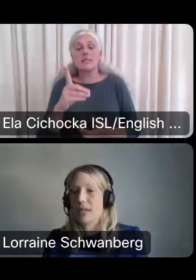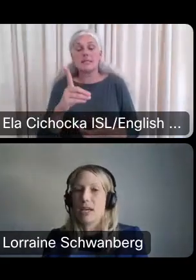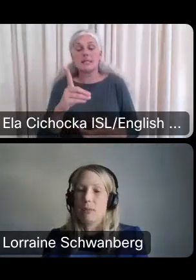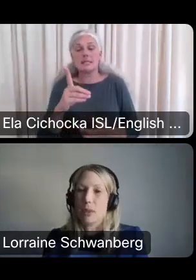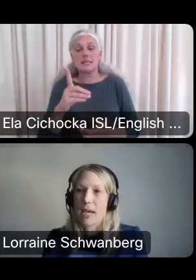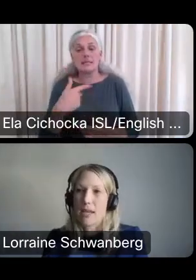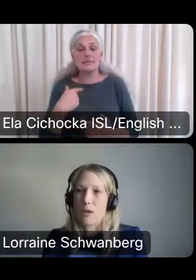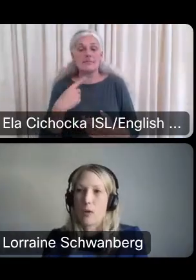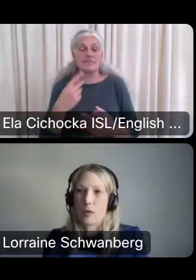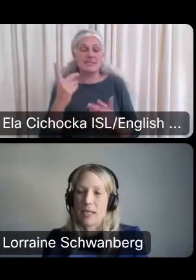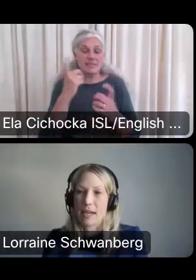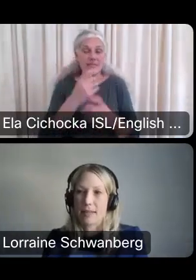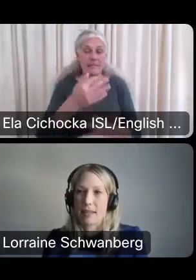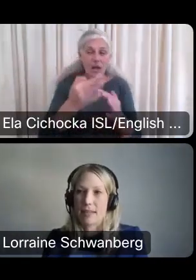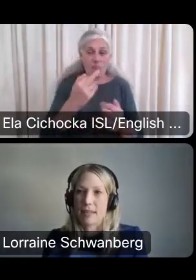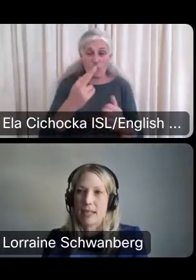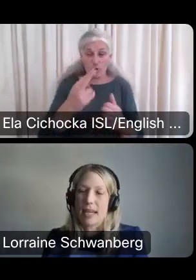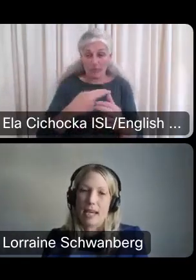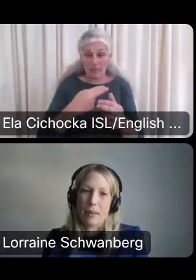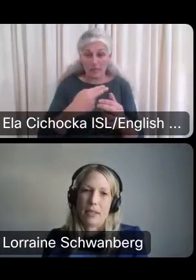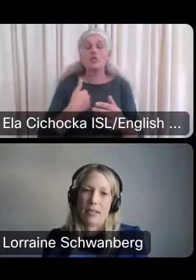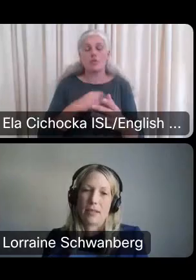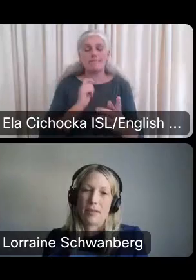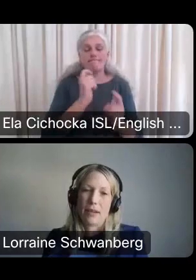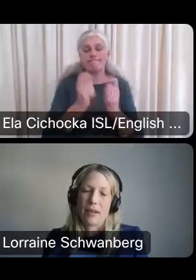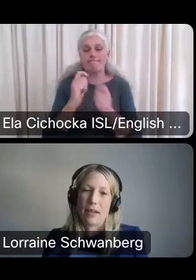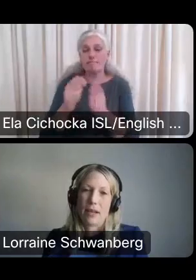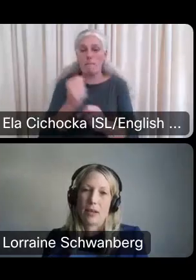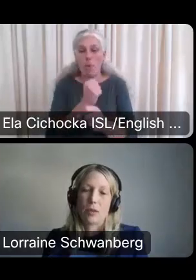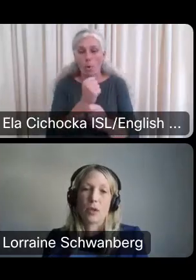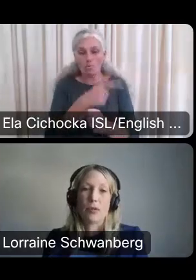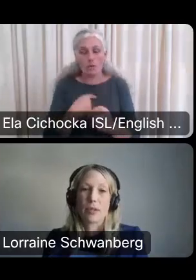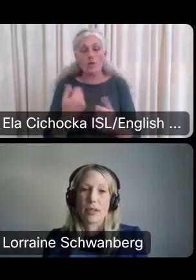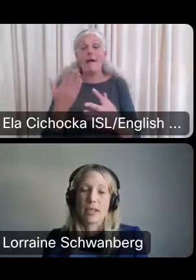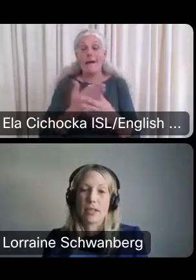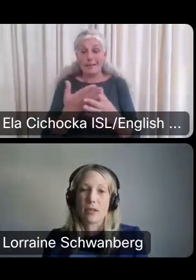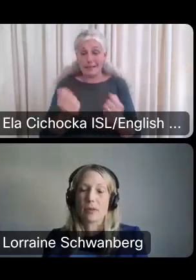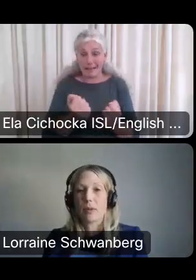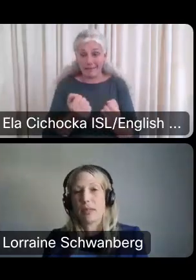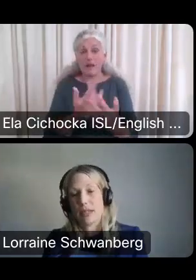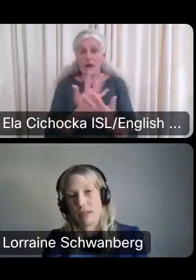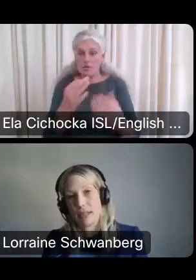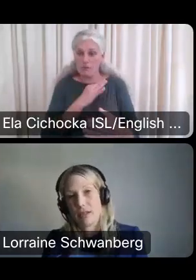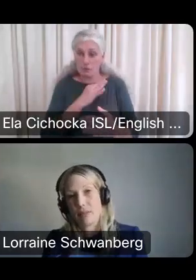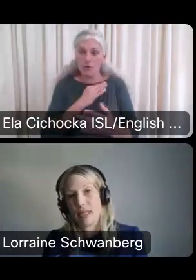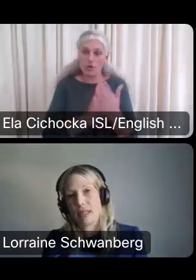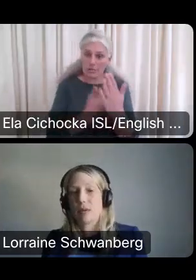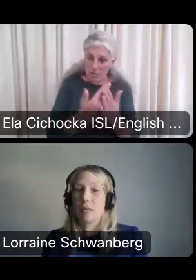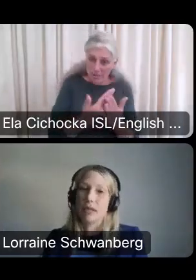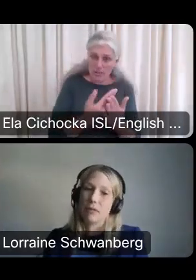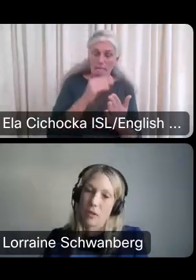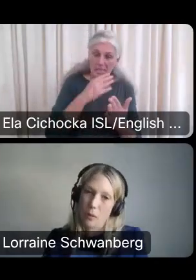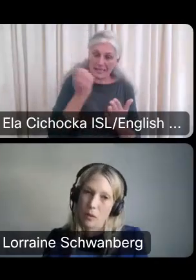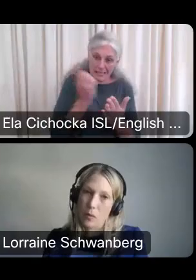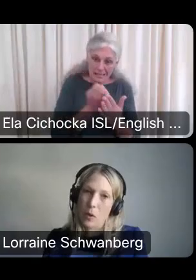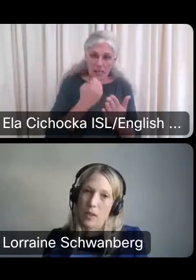it, but you can already access it, and it gives you a very good oversight in terms of what the legislation means, what it